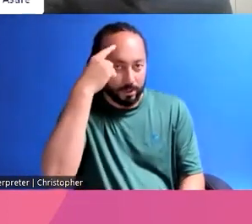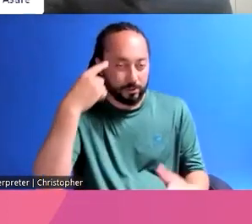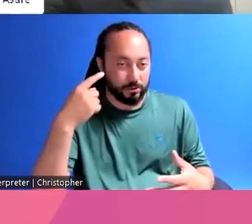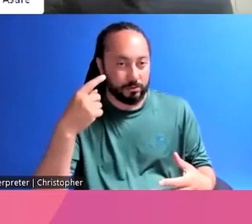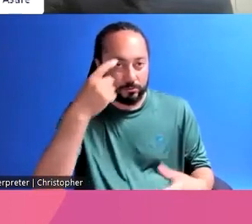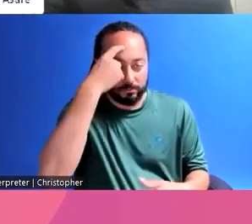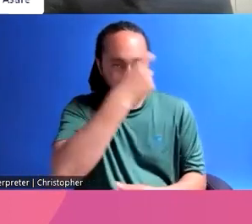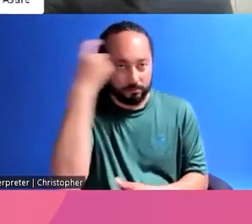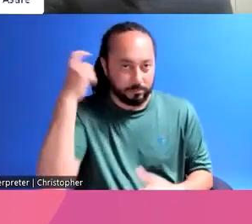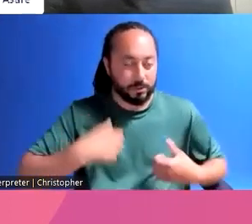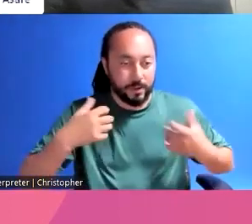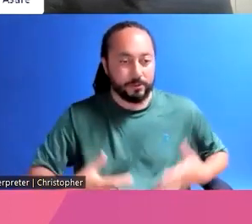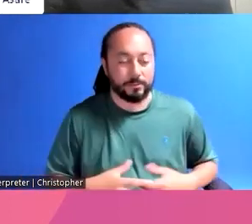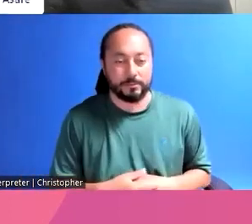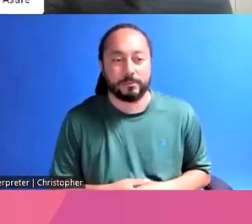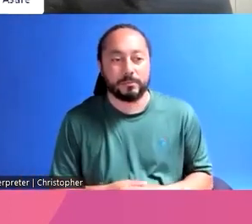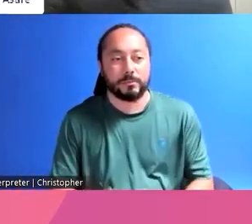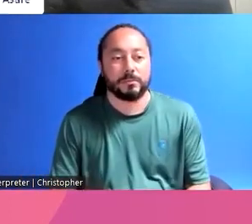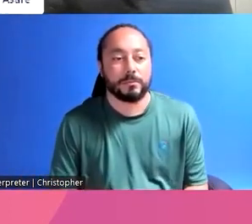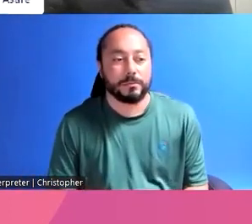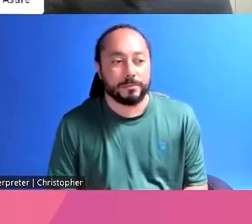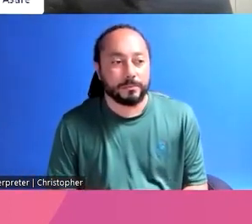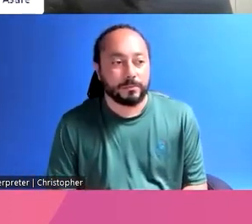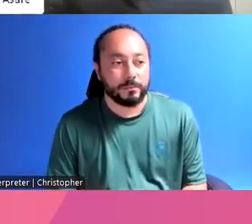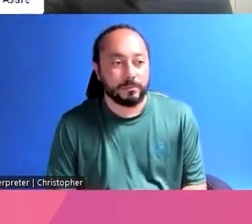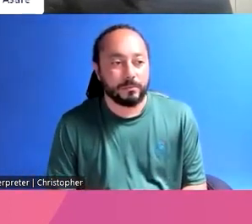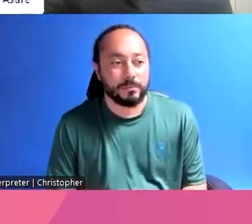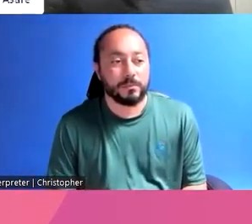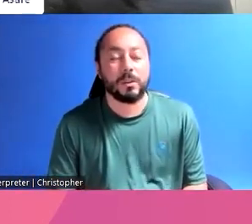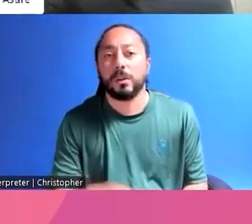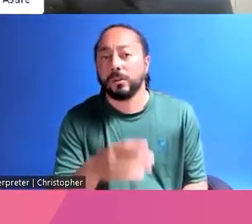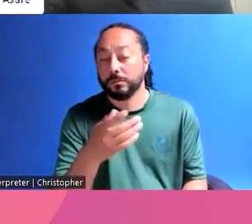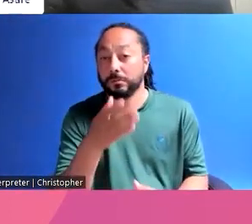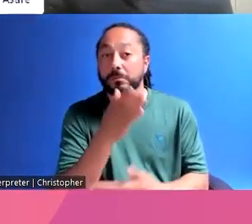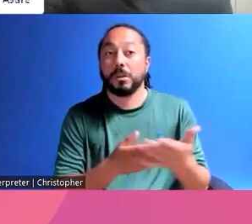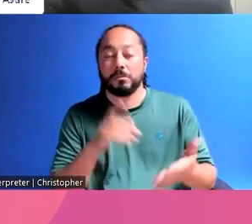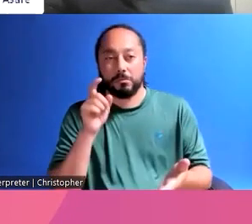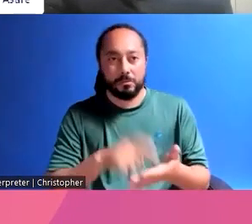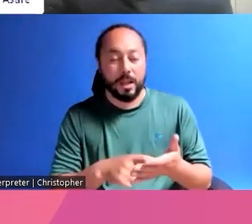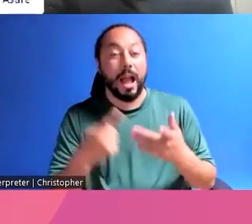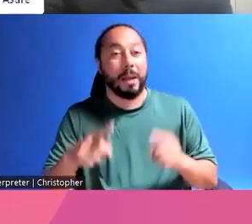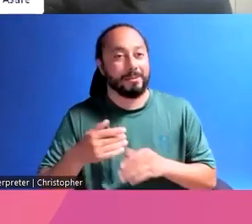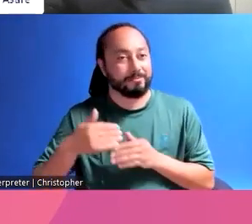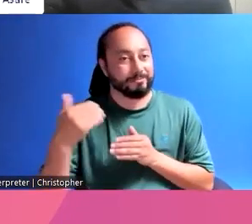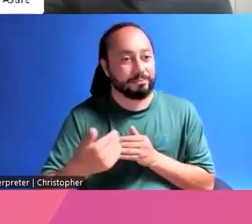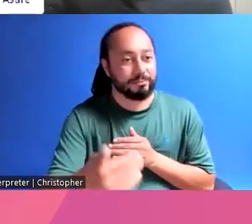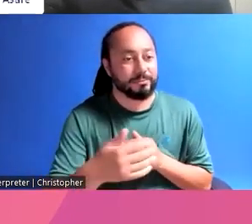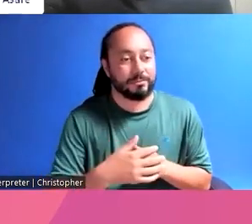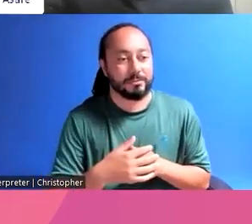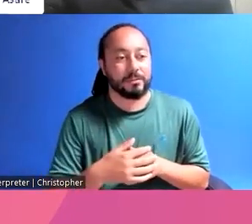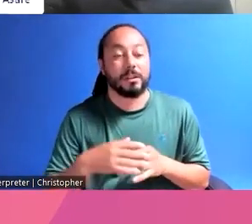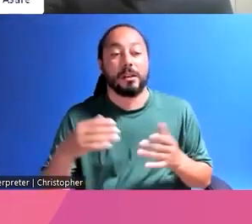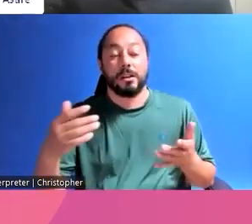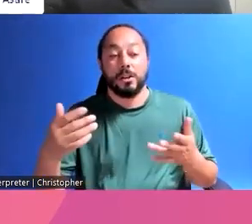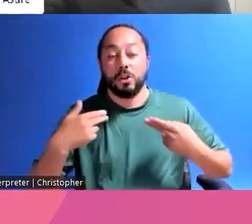than once in this case were the model of human occupation